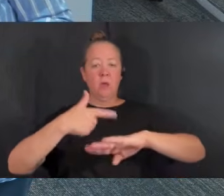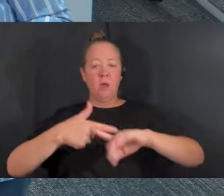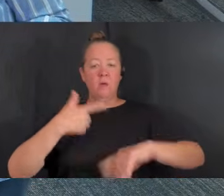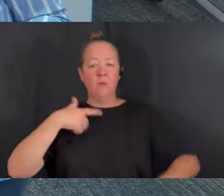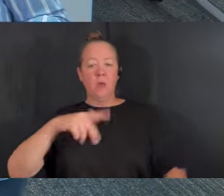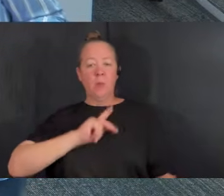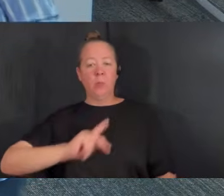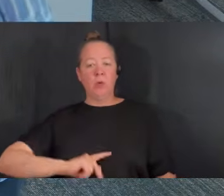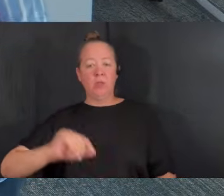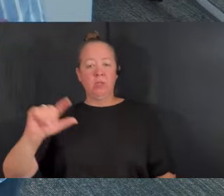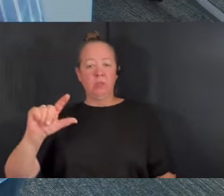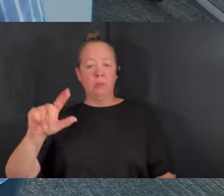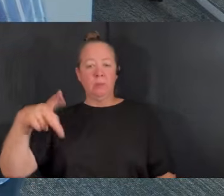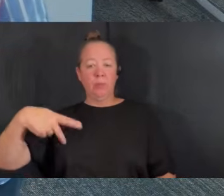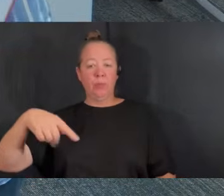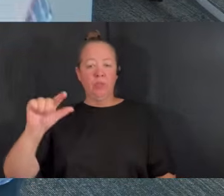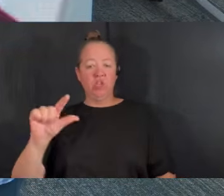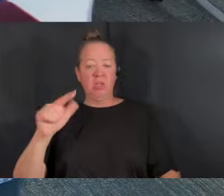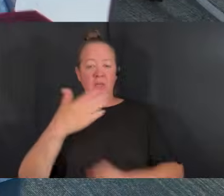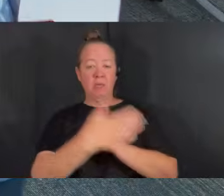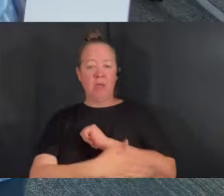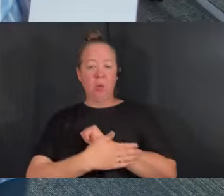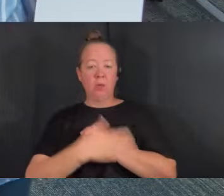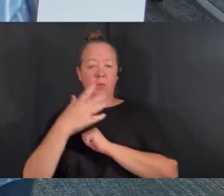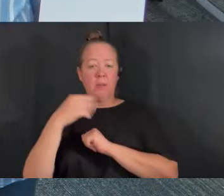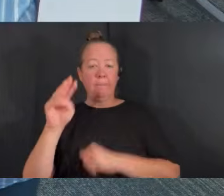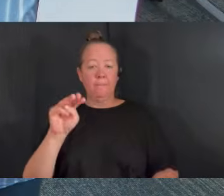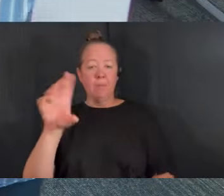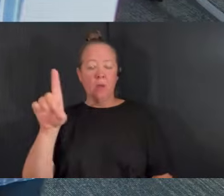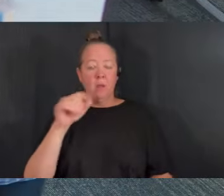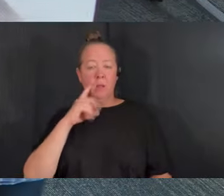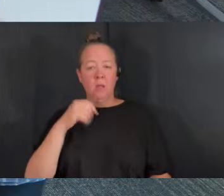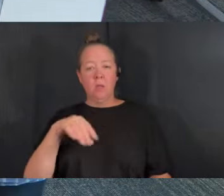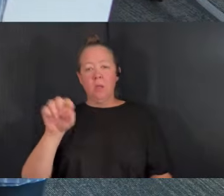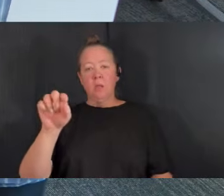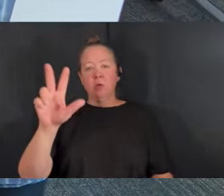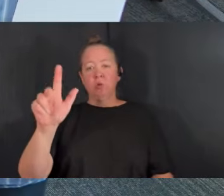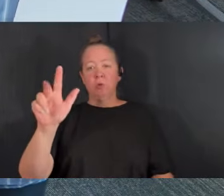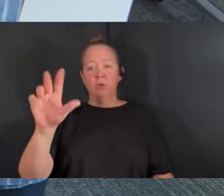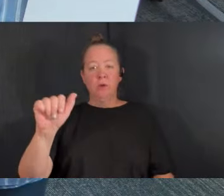1696, signed by Donna Schneider, President. Thank you.